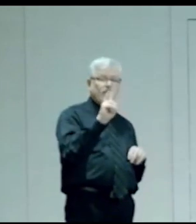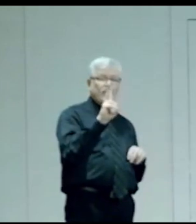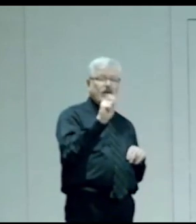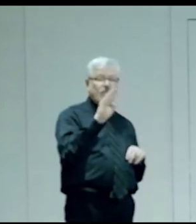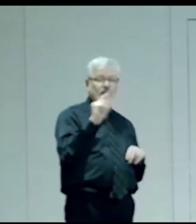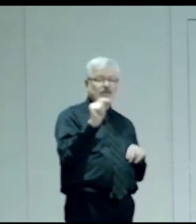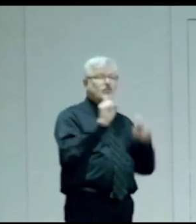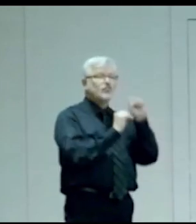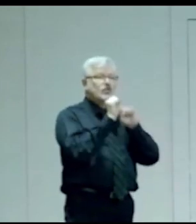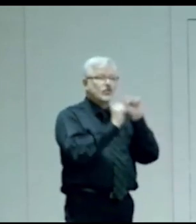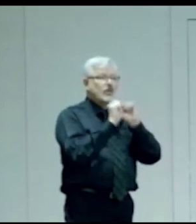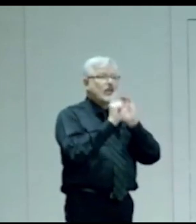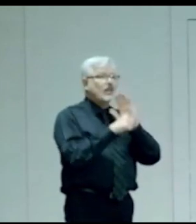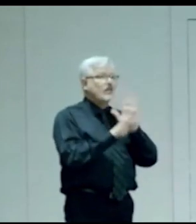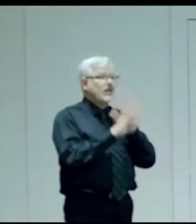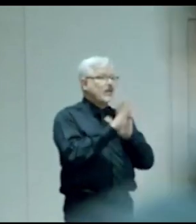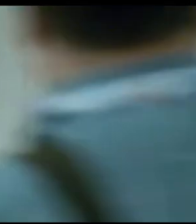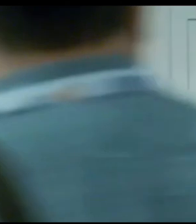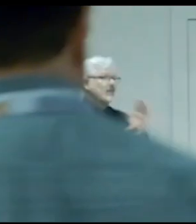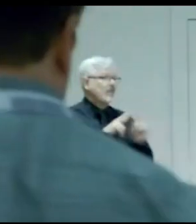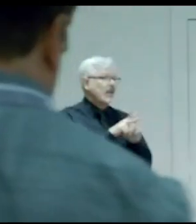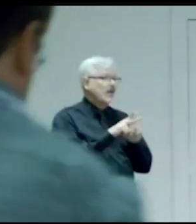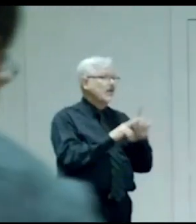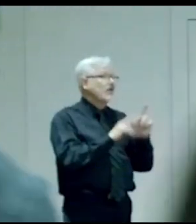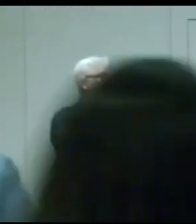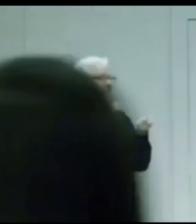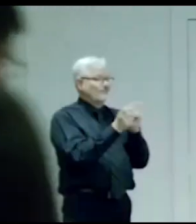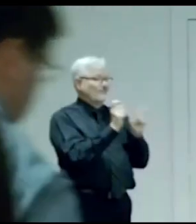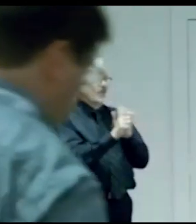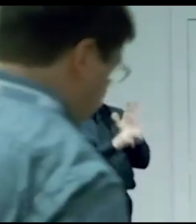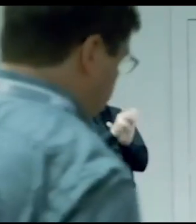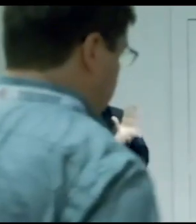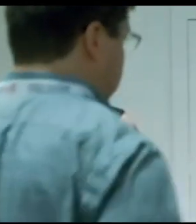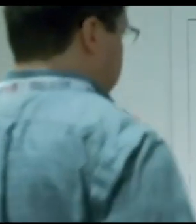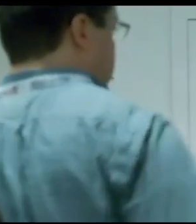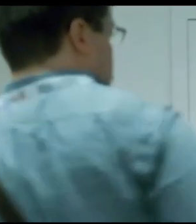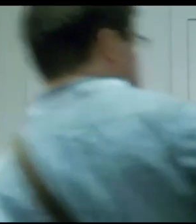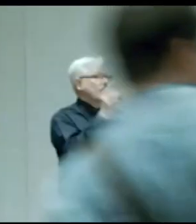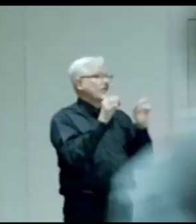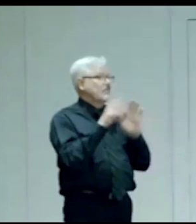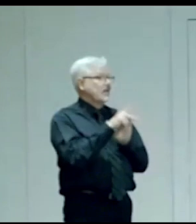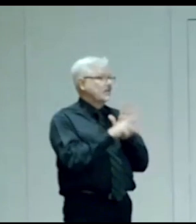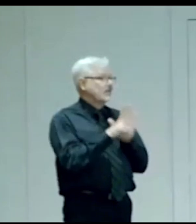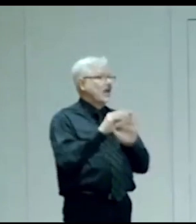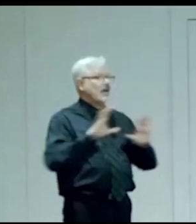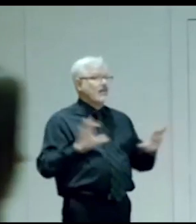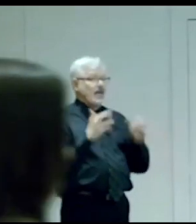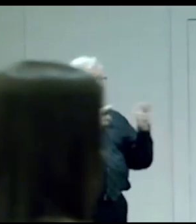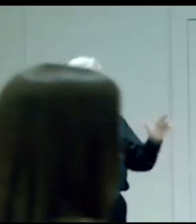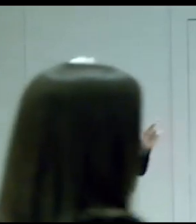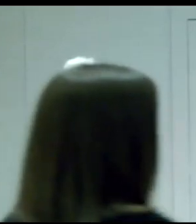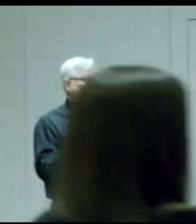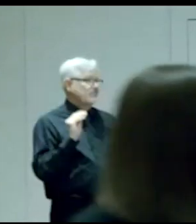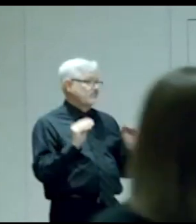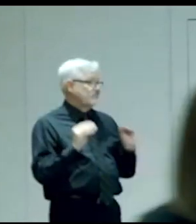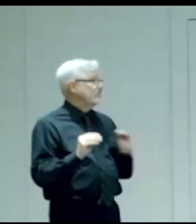and later in developing and applying measures for characterizing curriculum materials, education policies, and classroom practice.